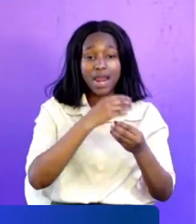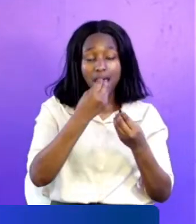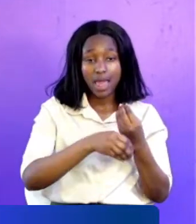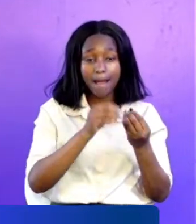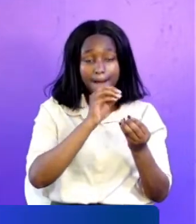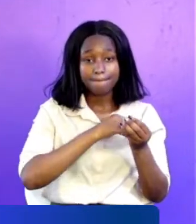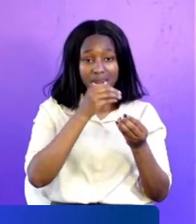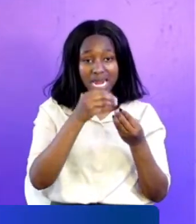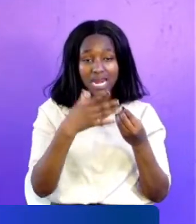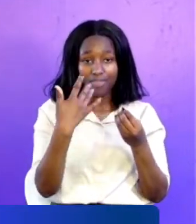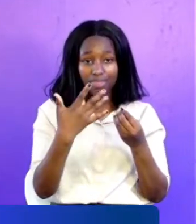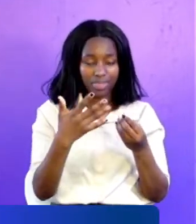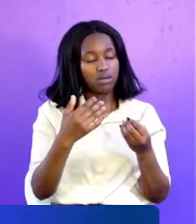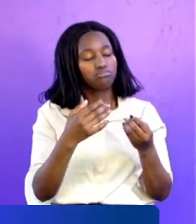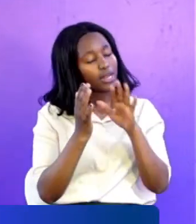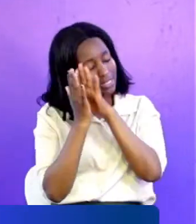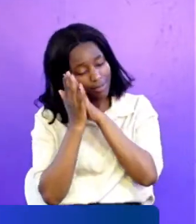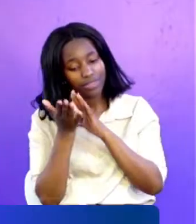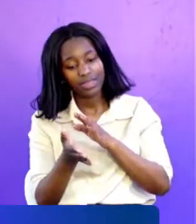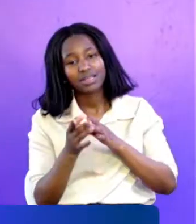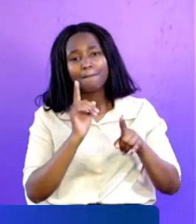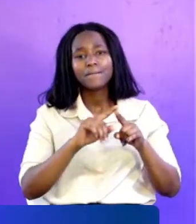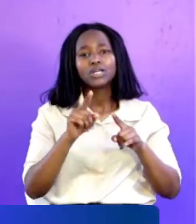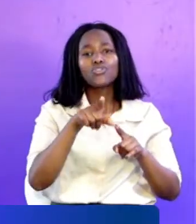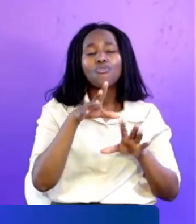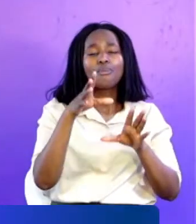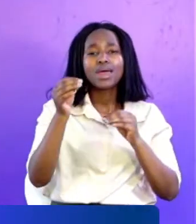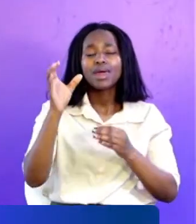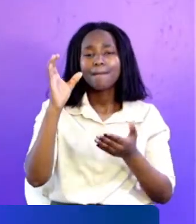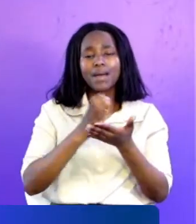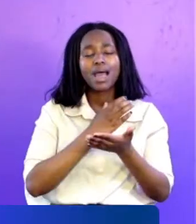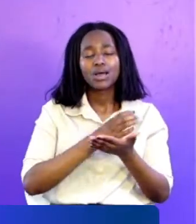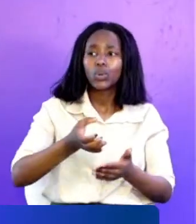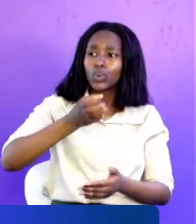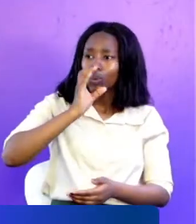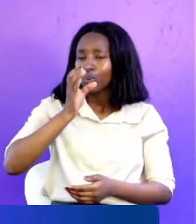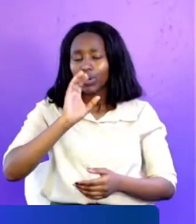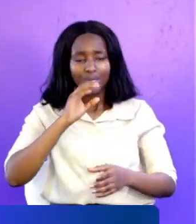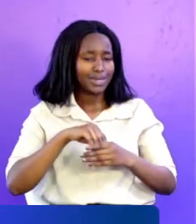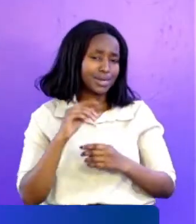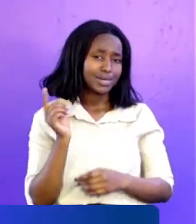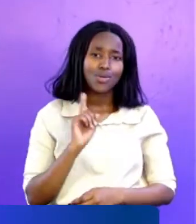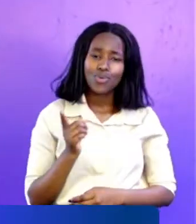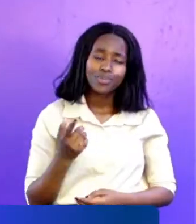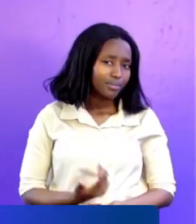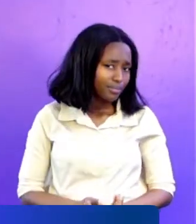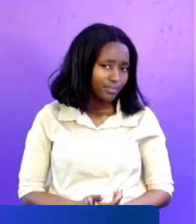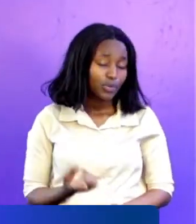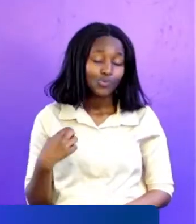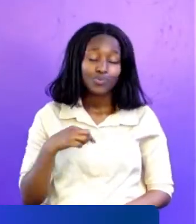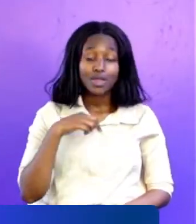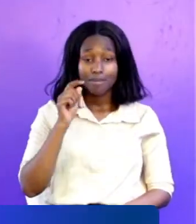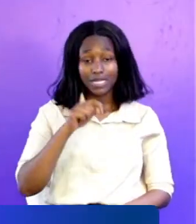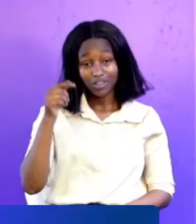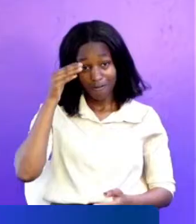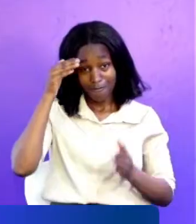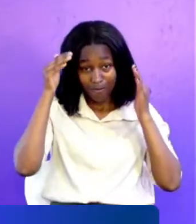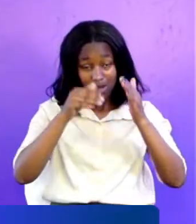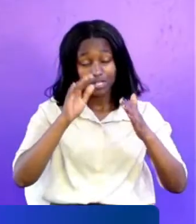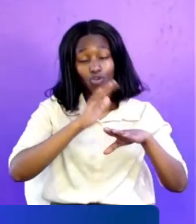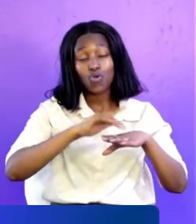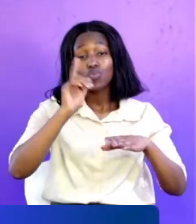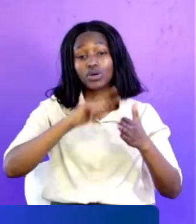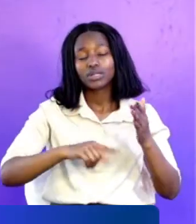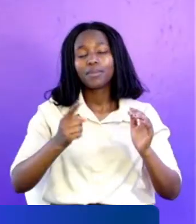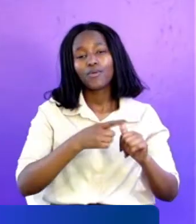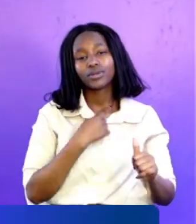for you, you're busy drinking in a bar in Nairobi, isn't it? So we talk about priority. Yeah. So Alan,